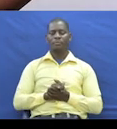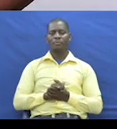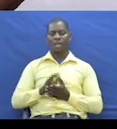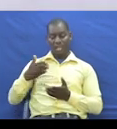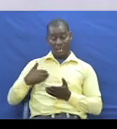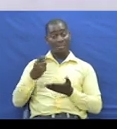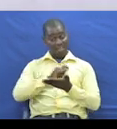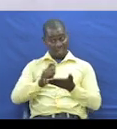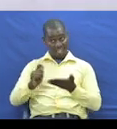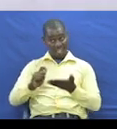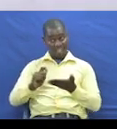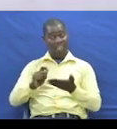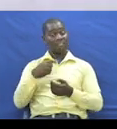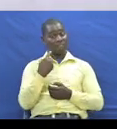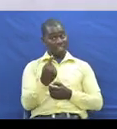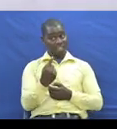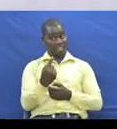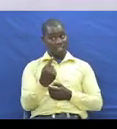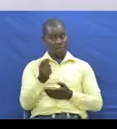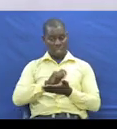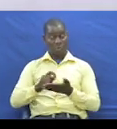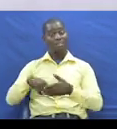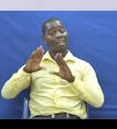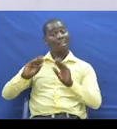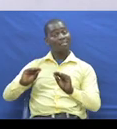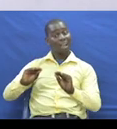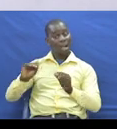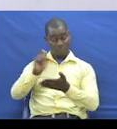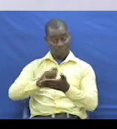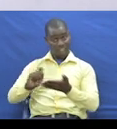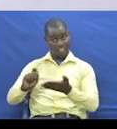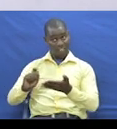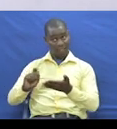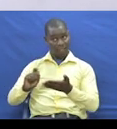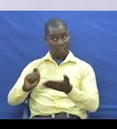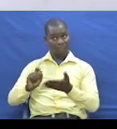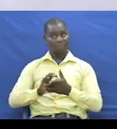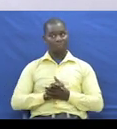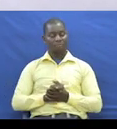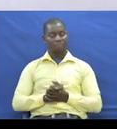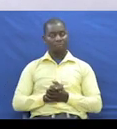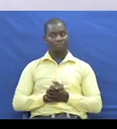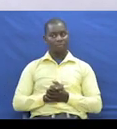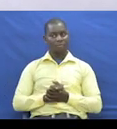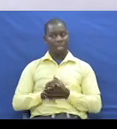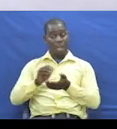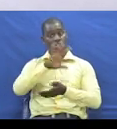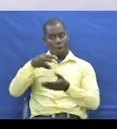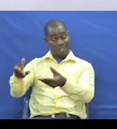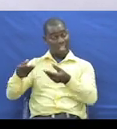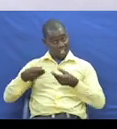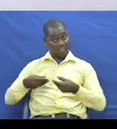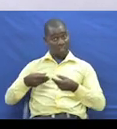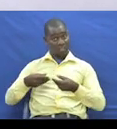neutron. This can be written as, first, you write the data provided. We are given, can write